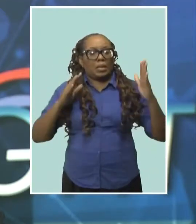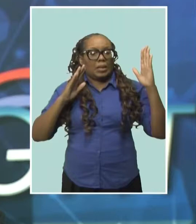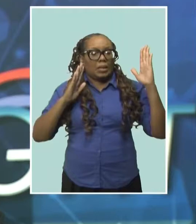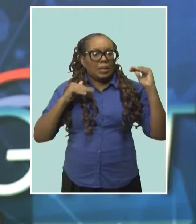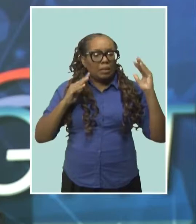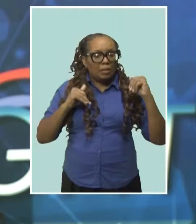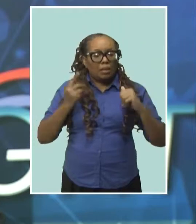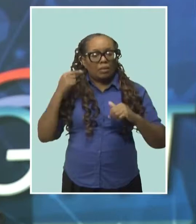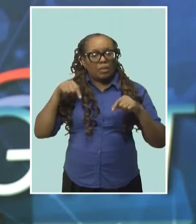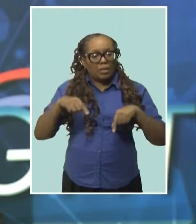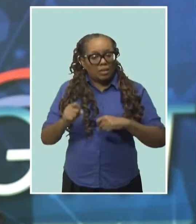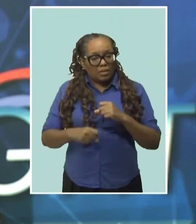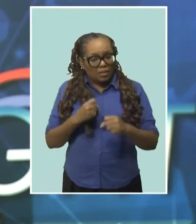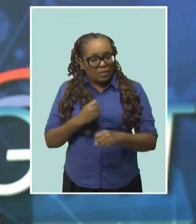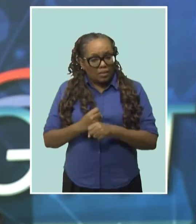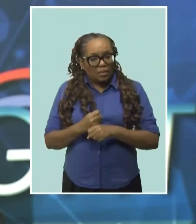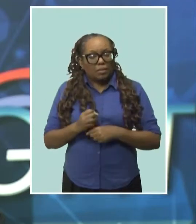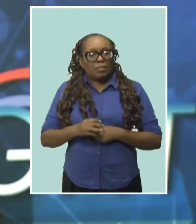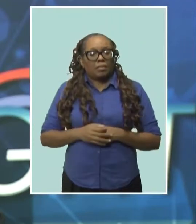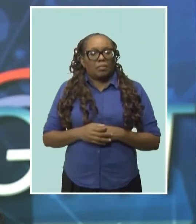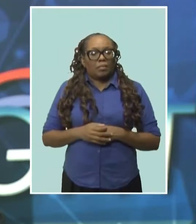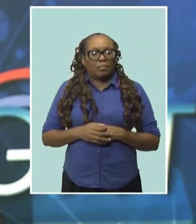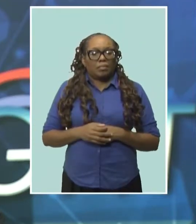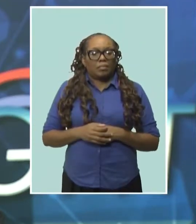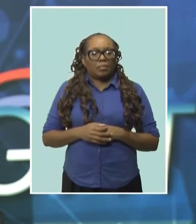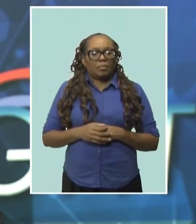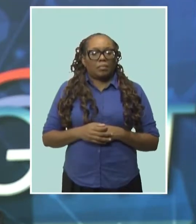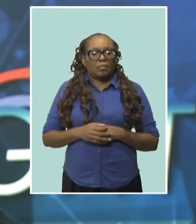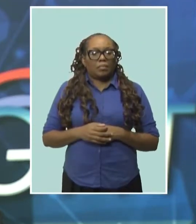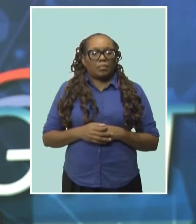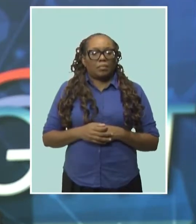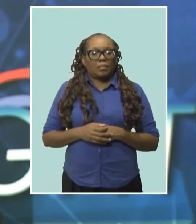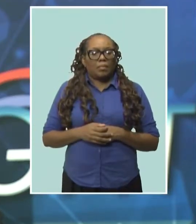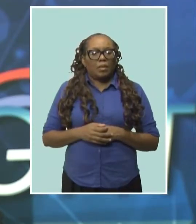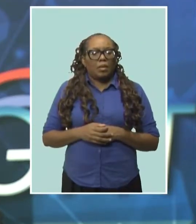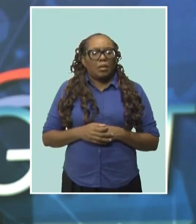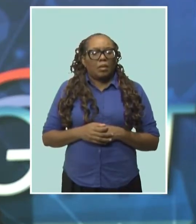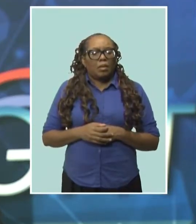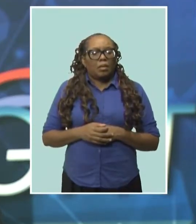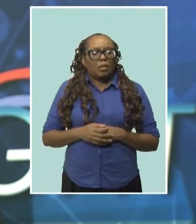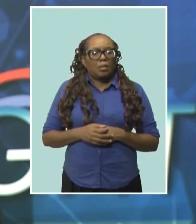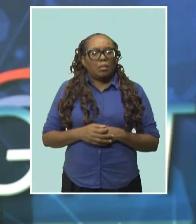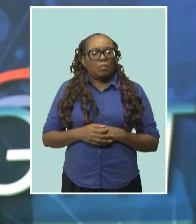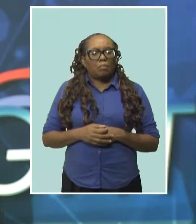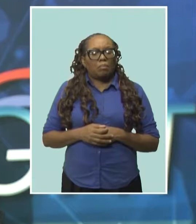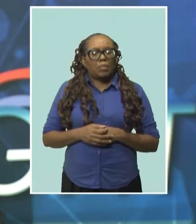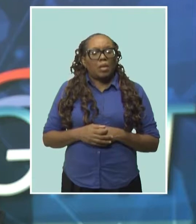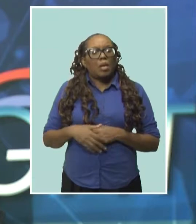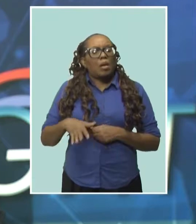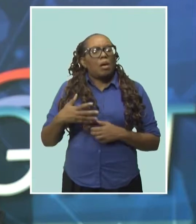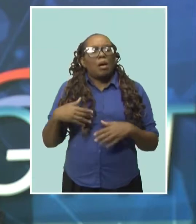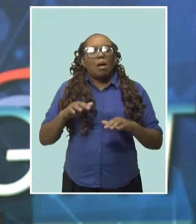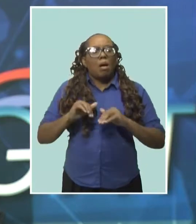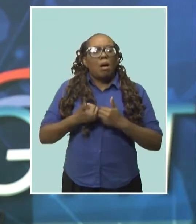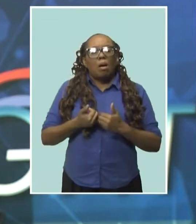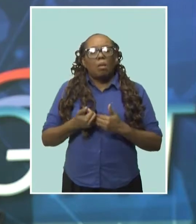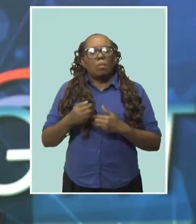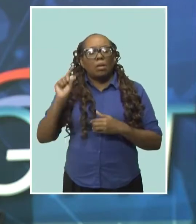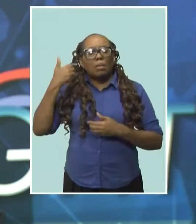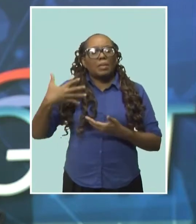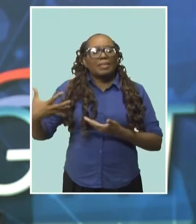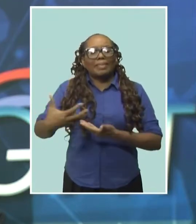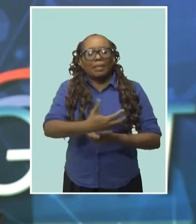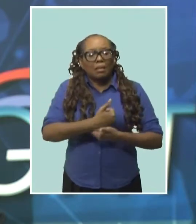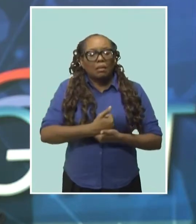estimates. Senator Watson says there is an absence of an explanation as to where the government intends to recoup the $1.5